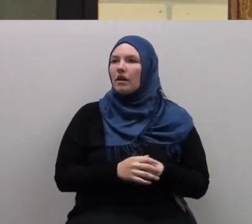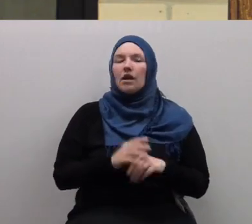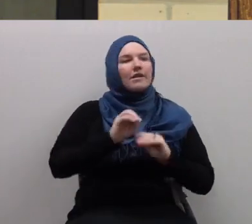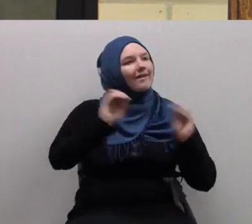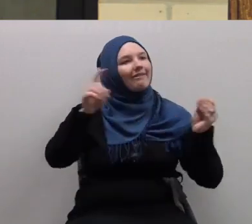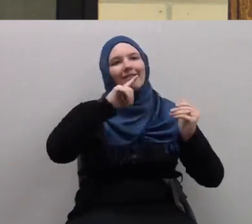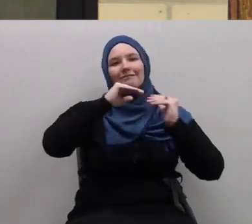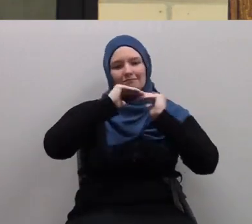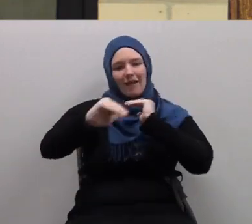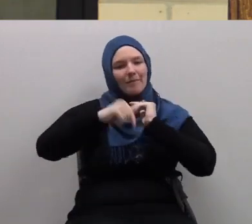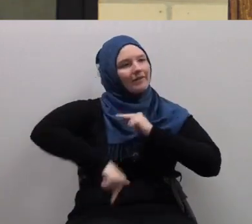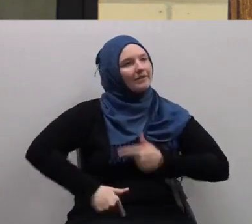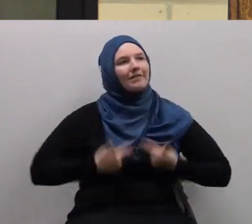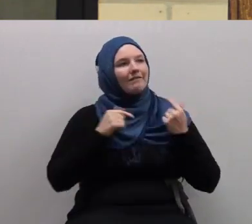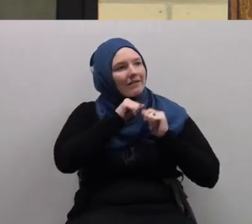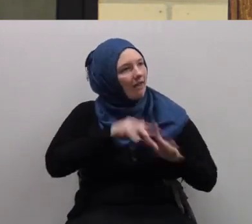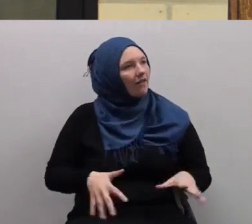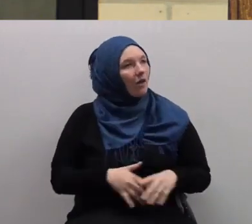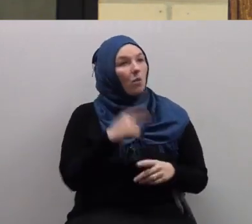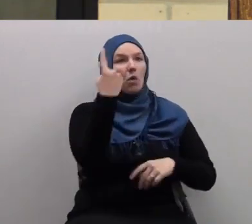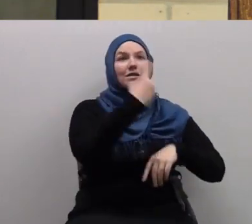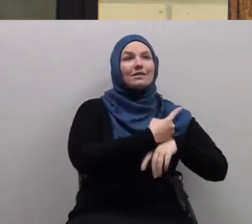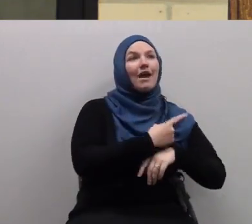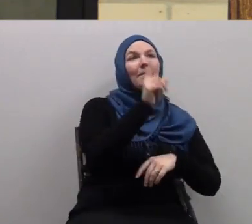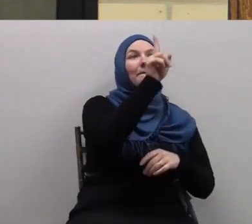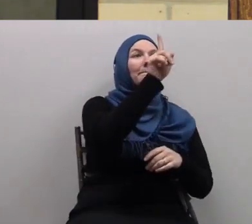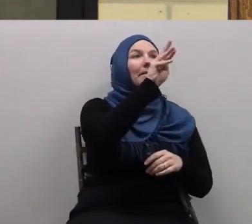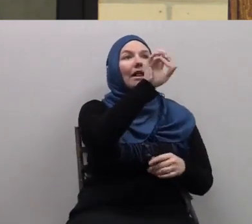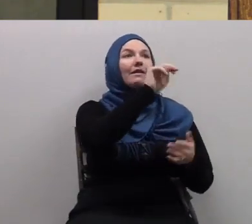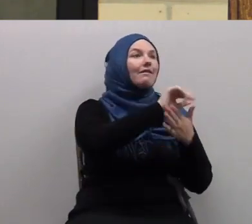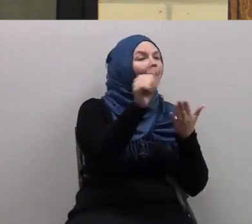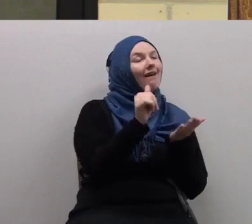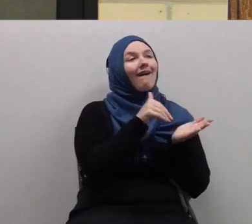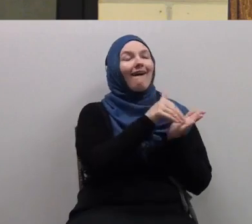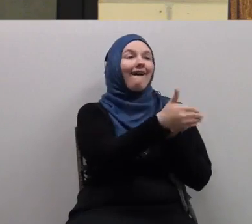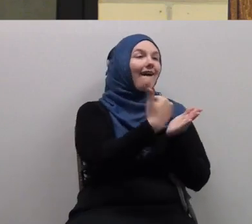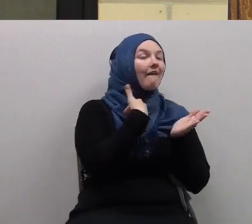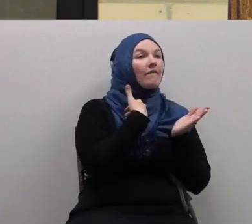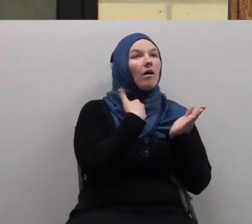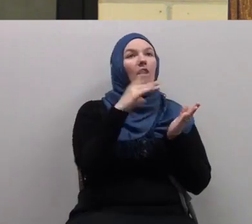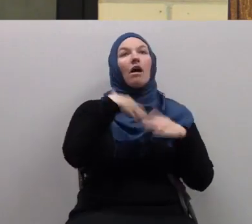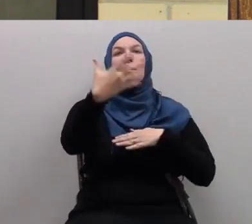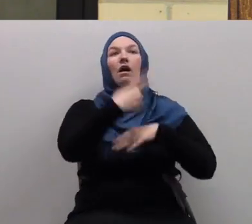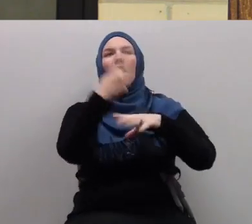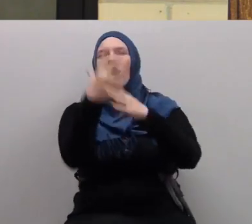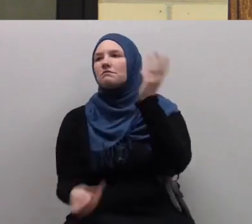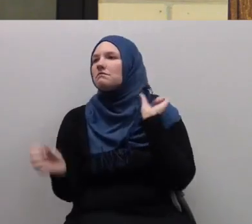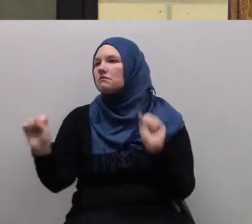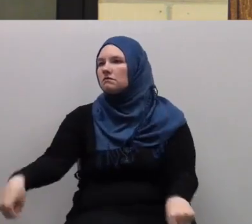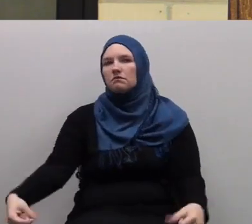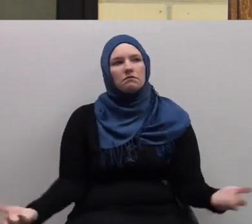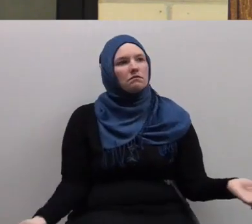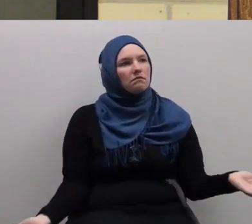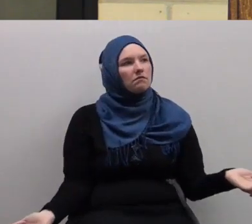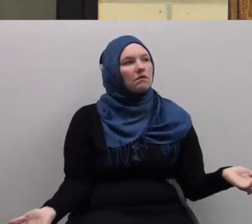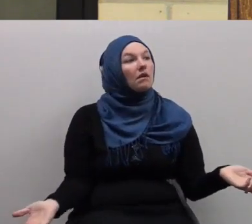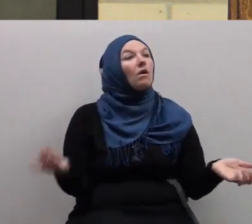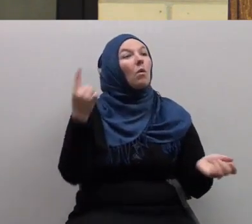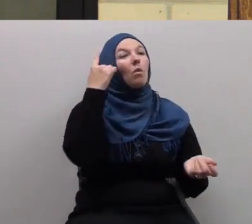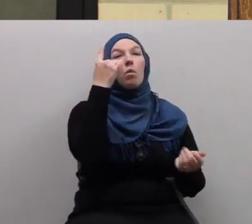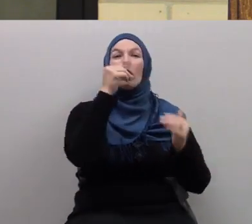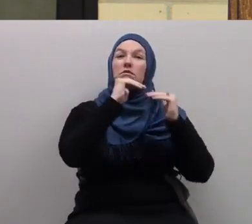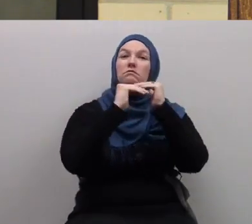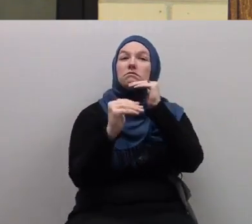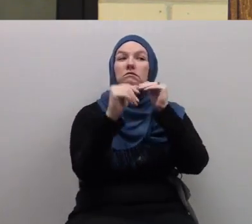stable in this life except one thing: the relationship that you set